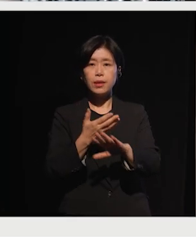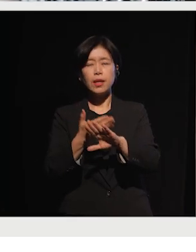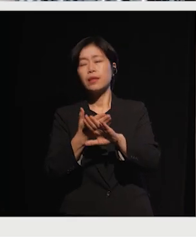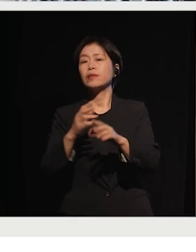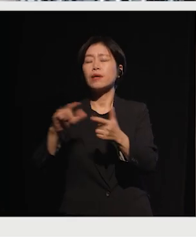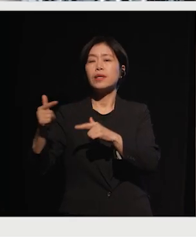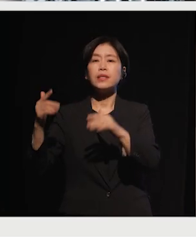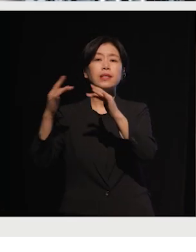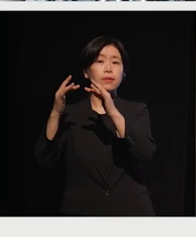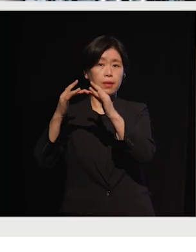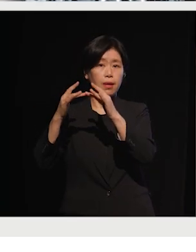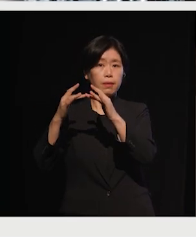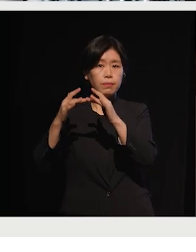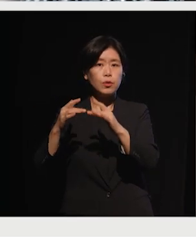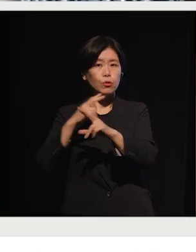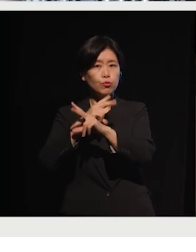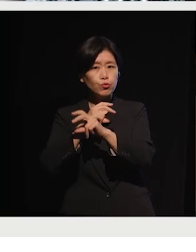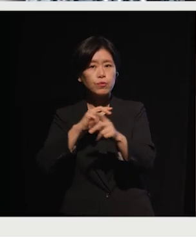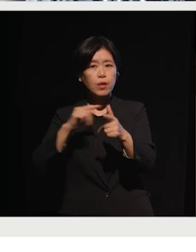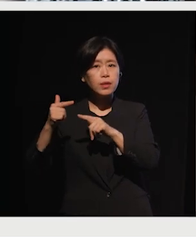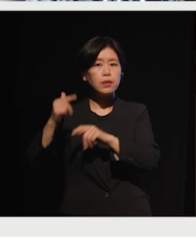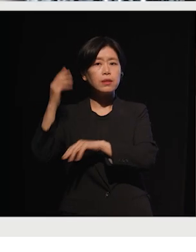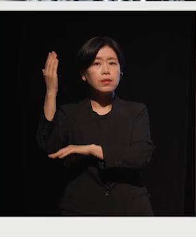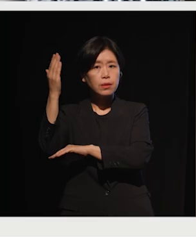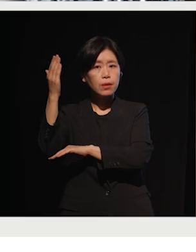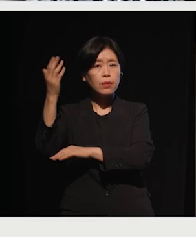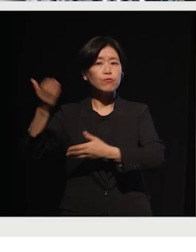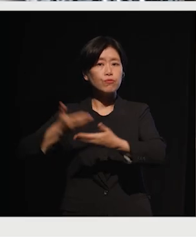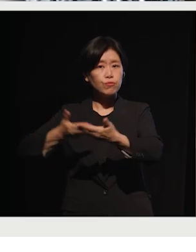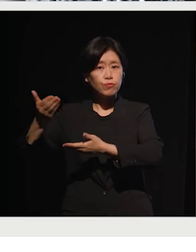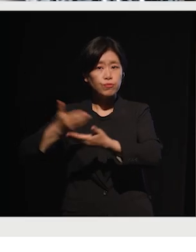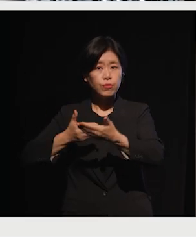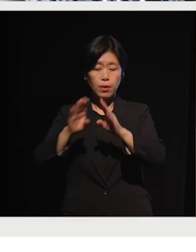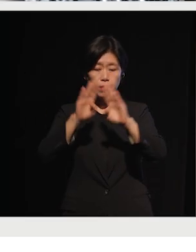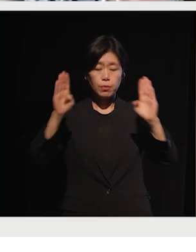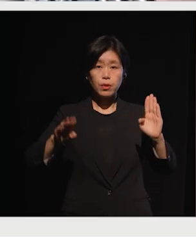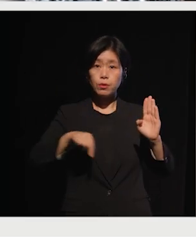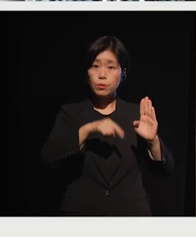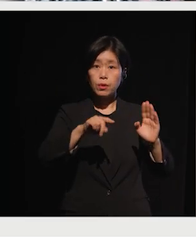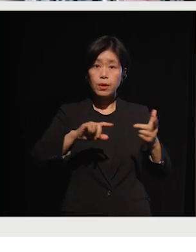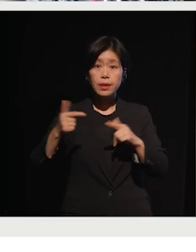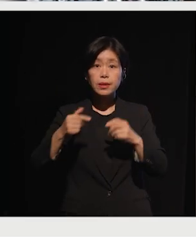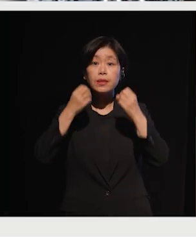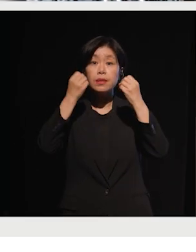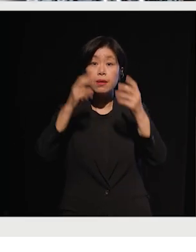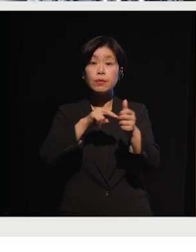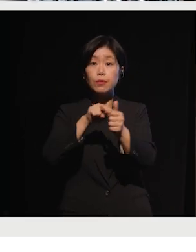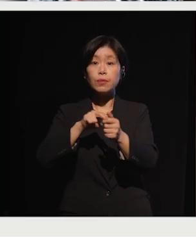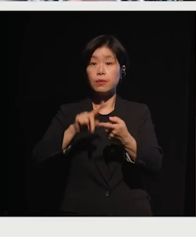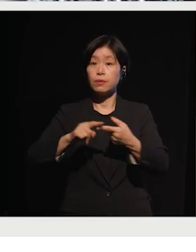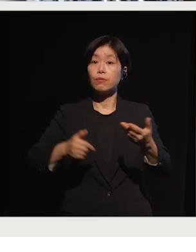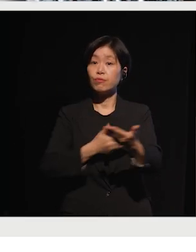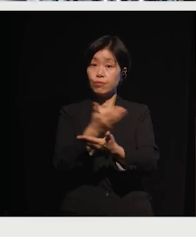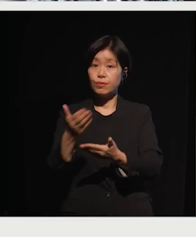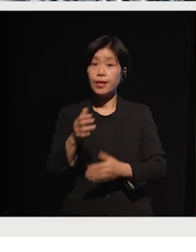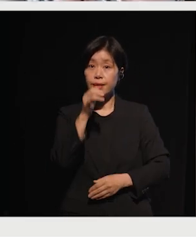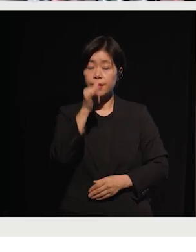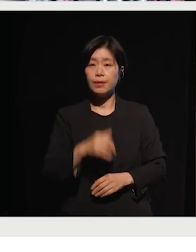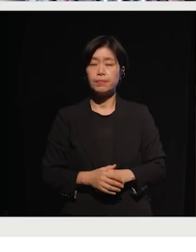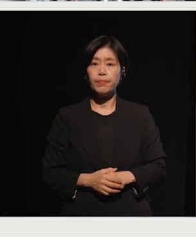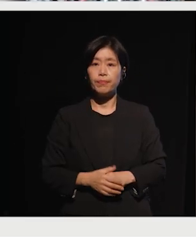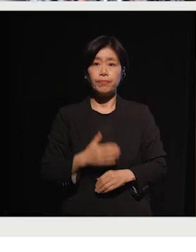make sure that we're in the loop and that we know what's happening from museum to museum. I've talked a lot about providing